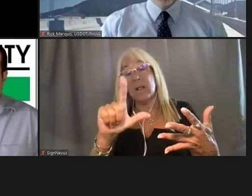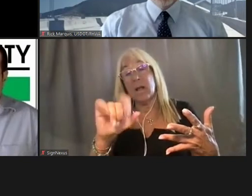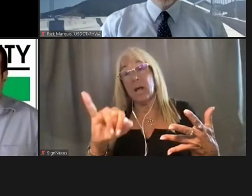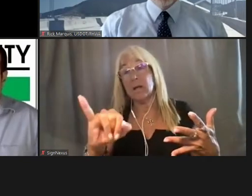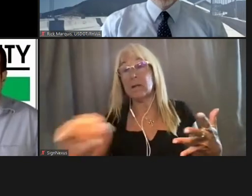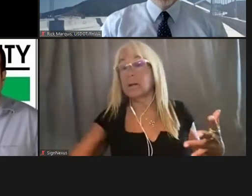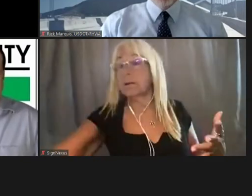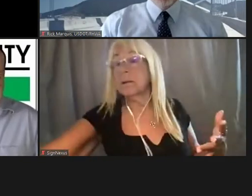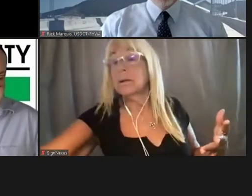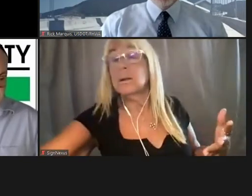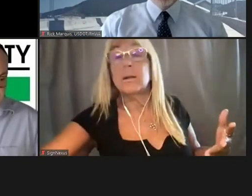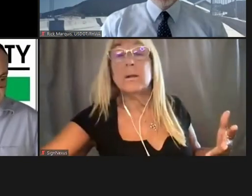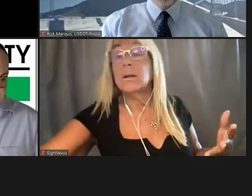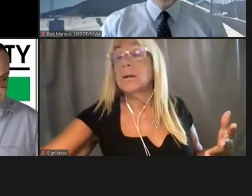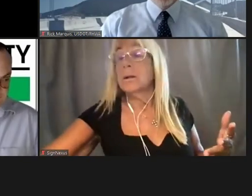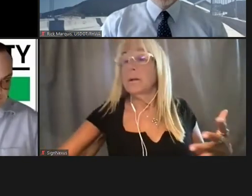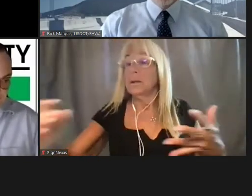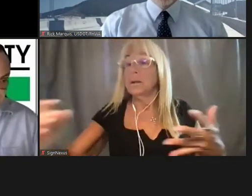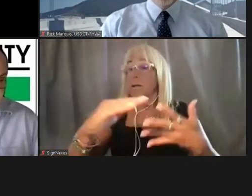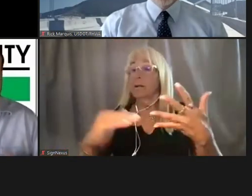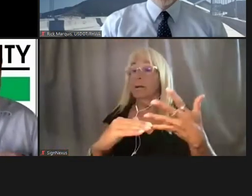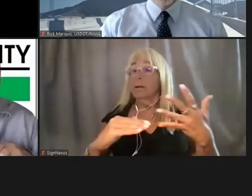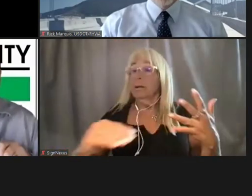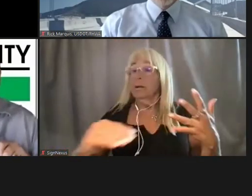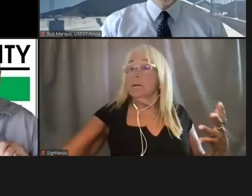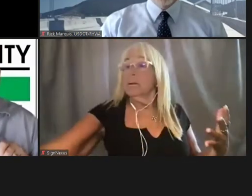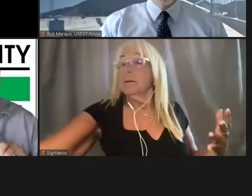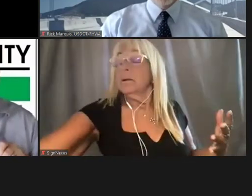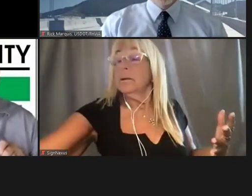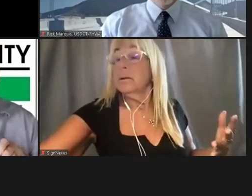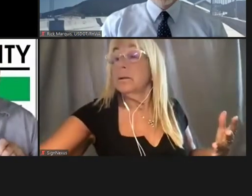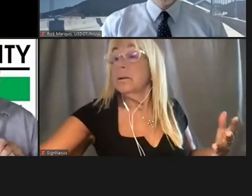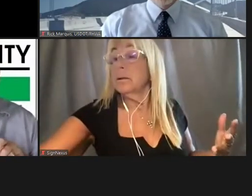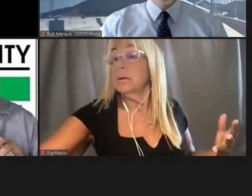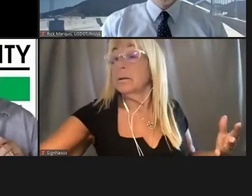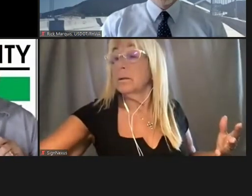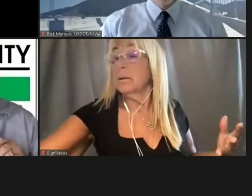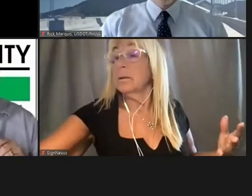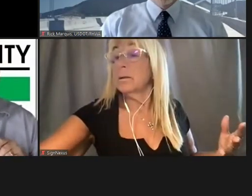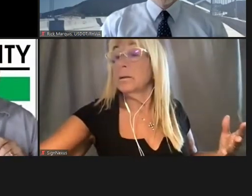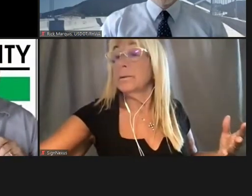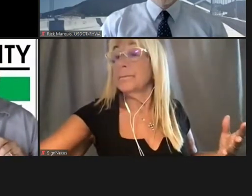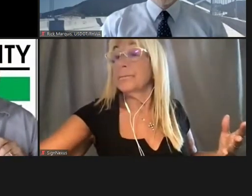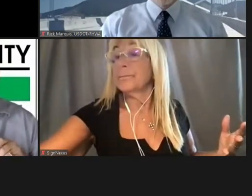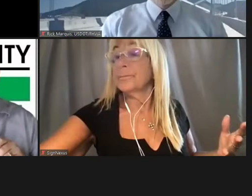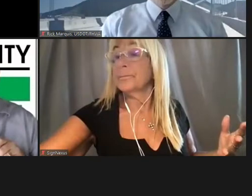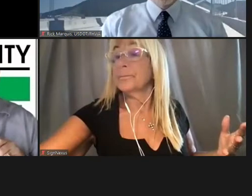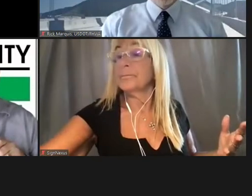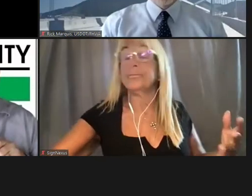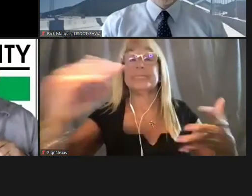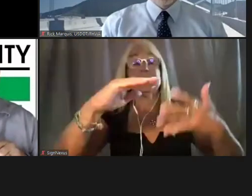the next speaker is Tal barcelai followed by Donna Myers